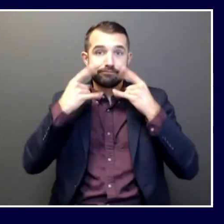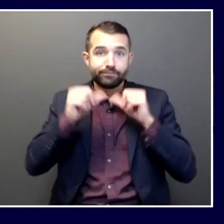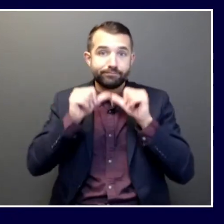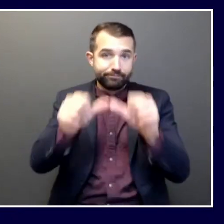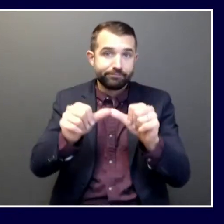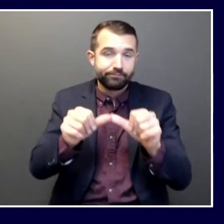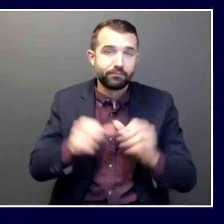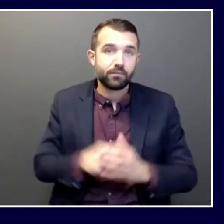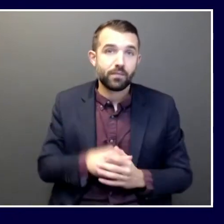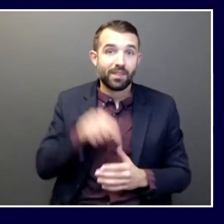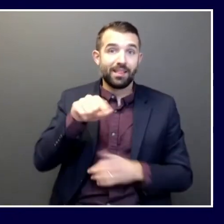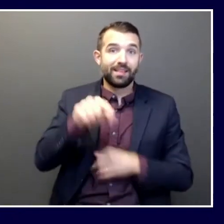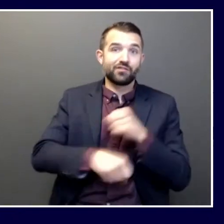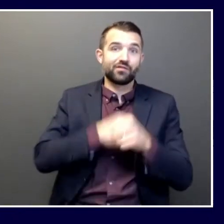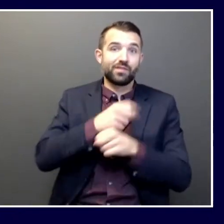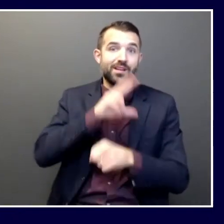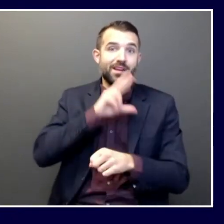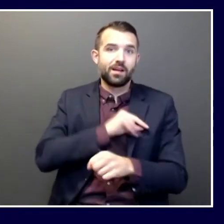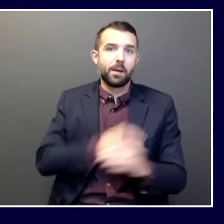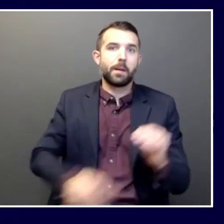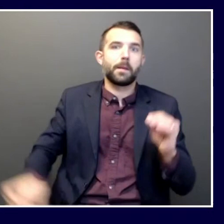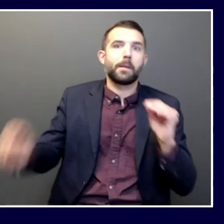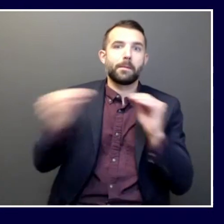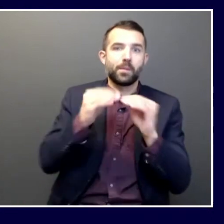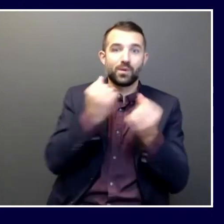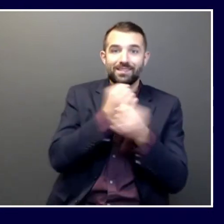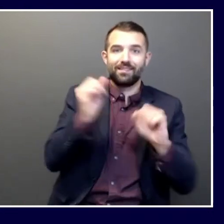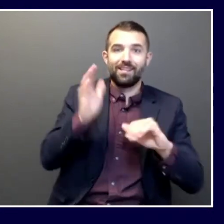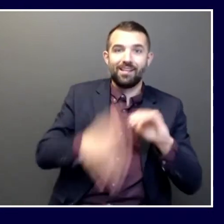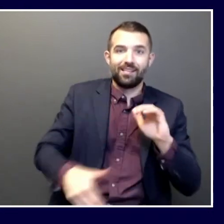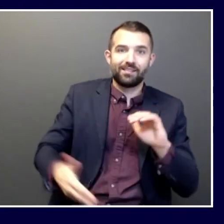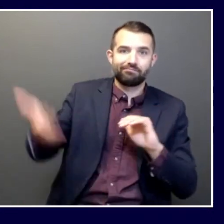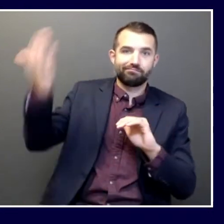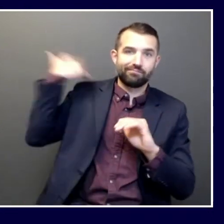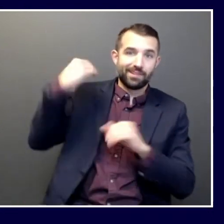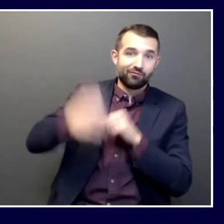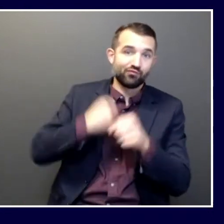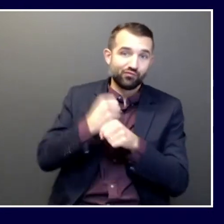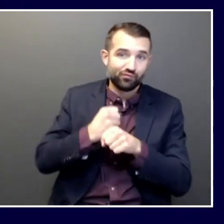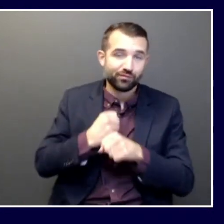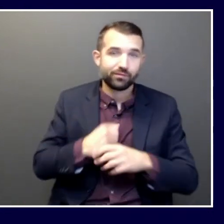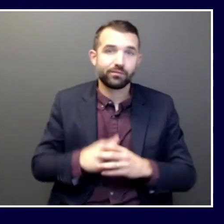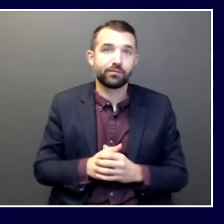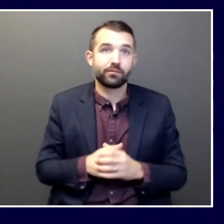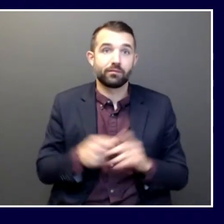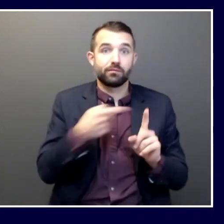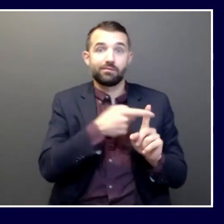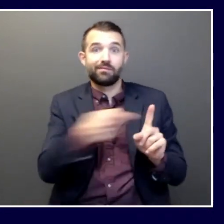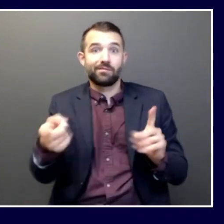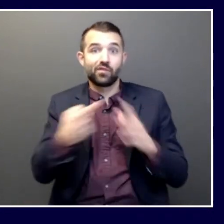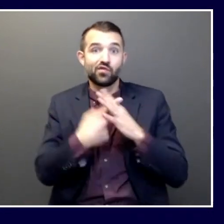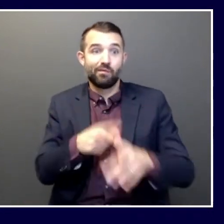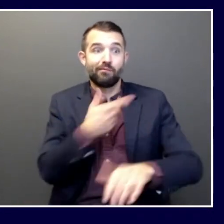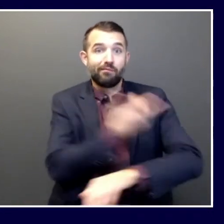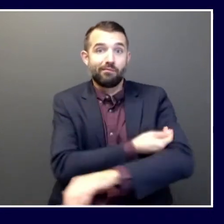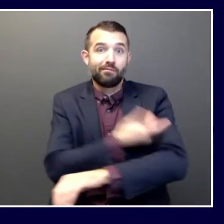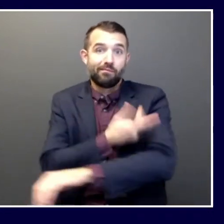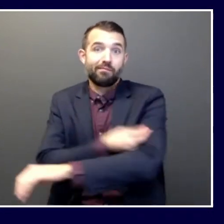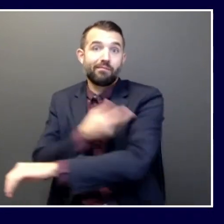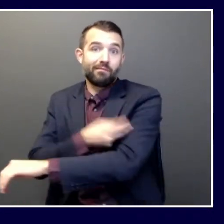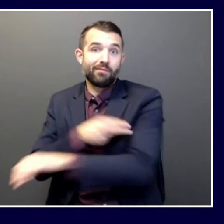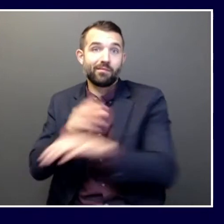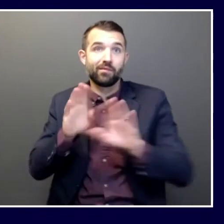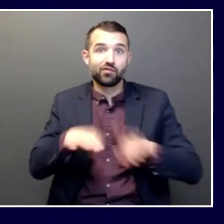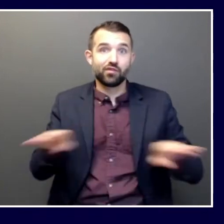last year's. But at least for those kids who are in the process of getting vaccinated, I wouldn't pull off all the protections quite